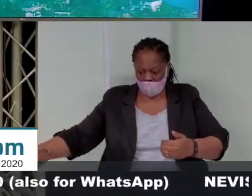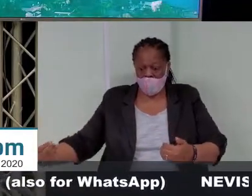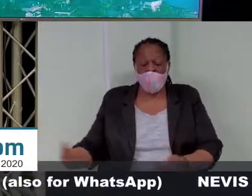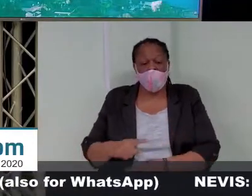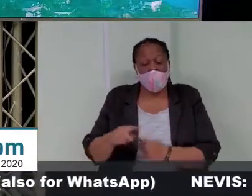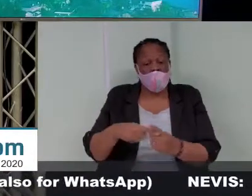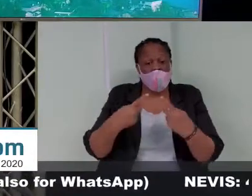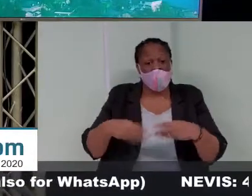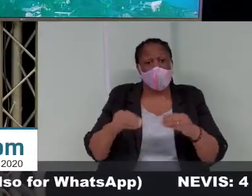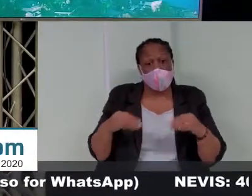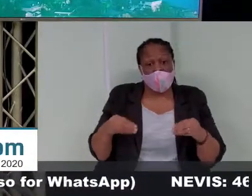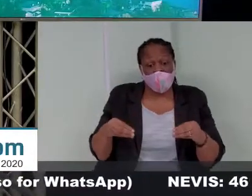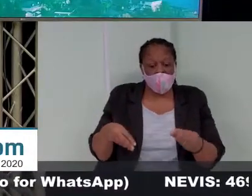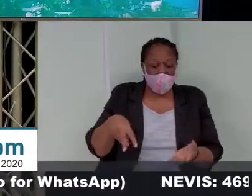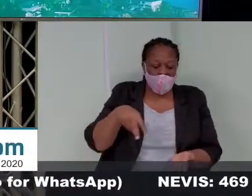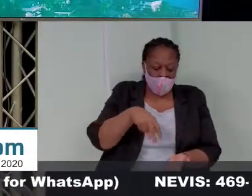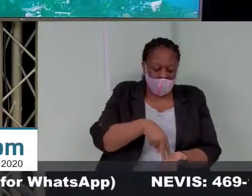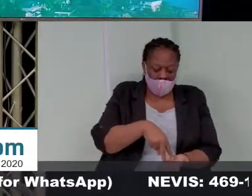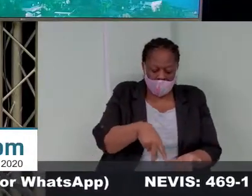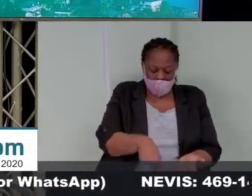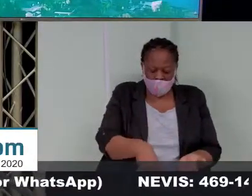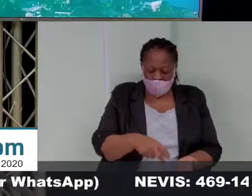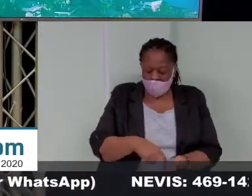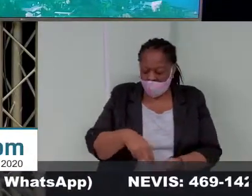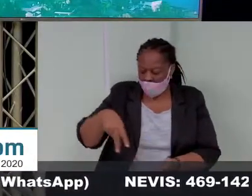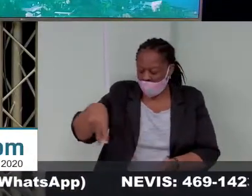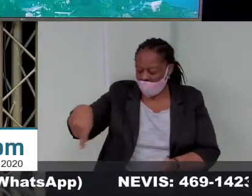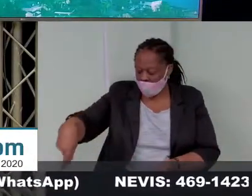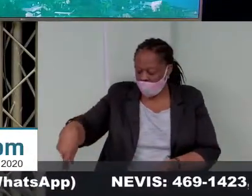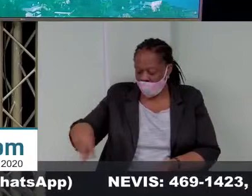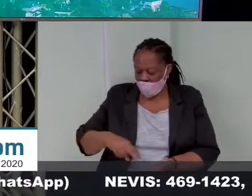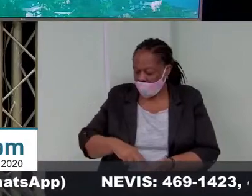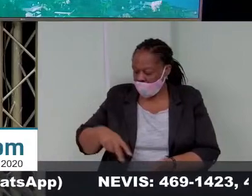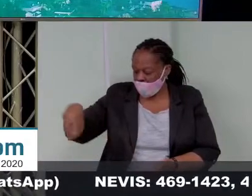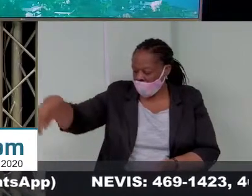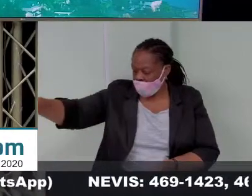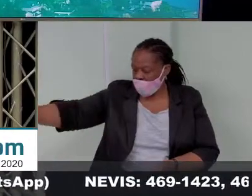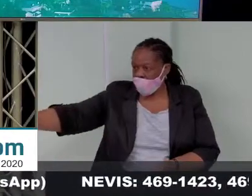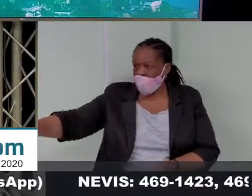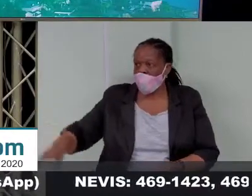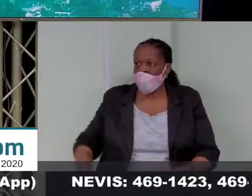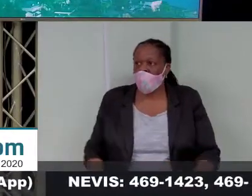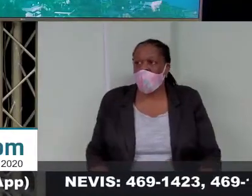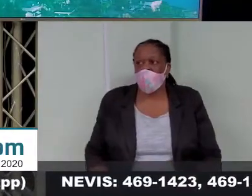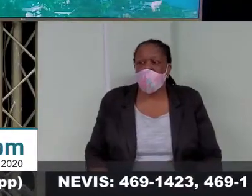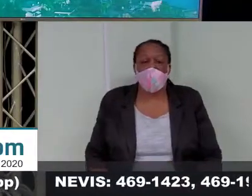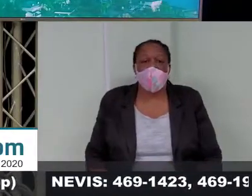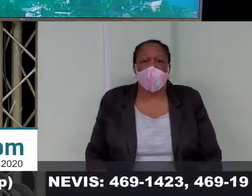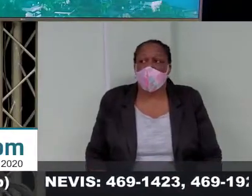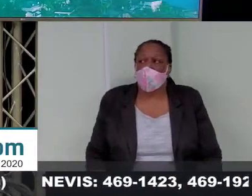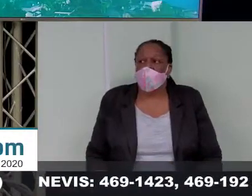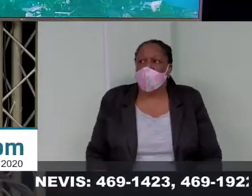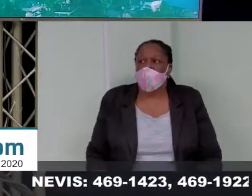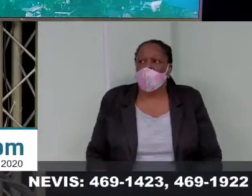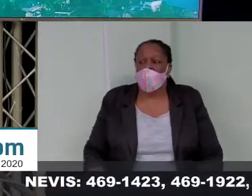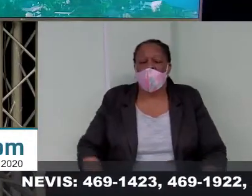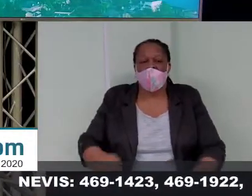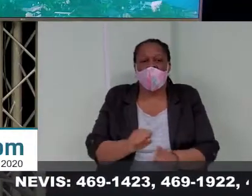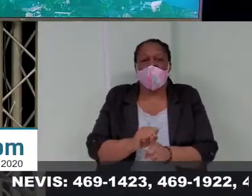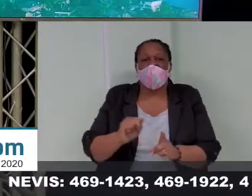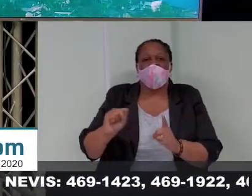it from social distancing to physical distancing, because social distancing suggests that there is some